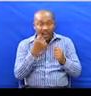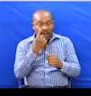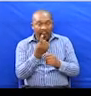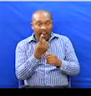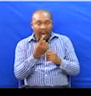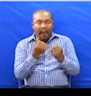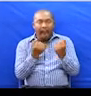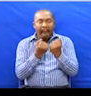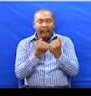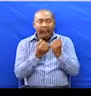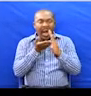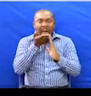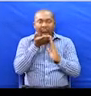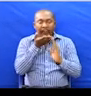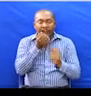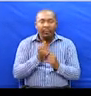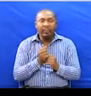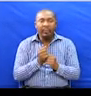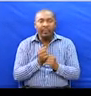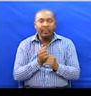with carbon,